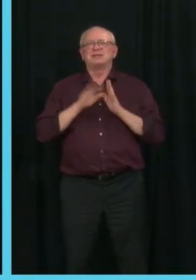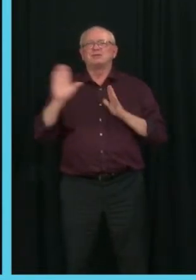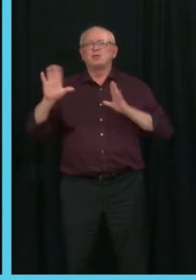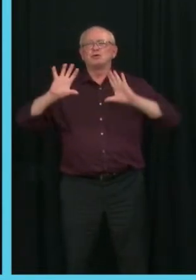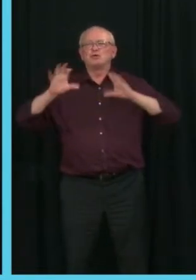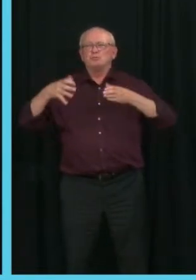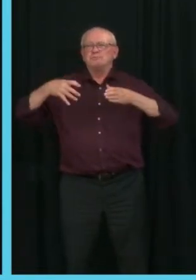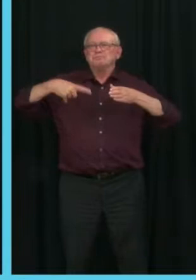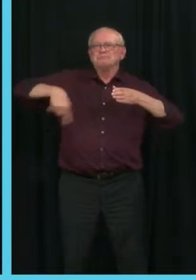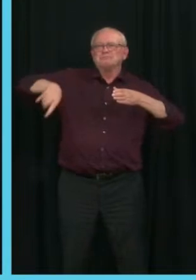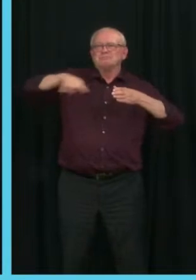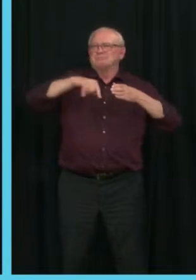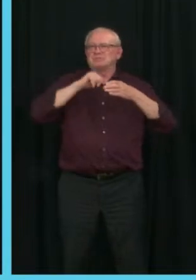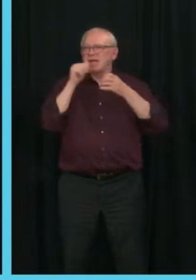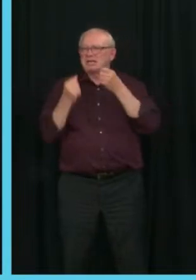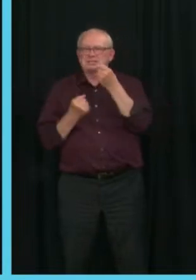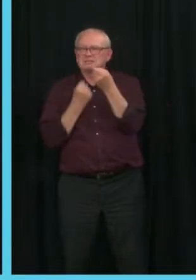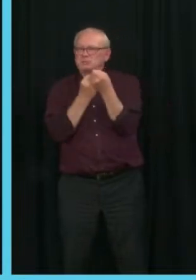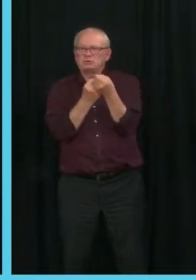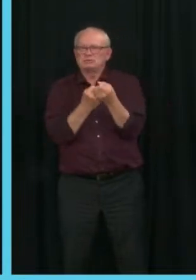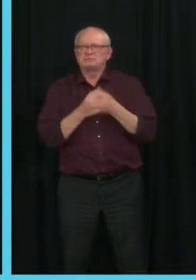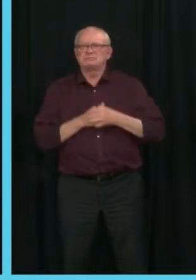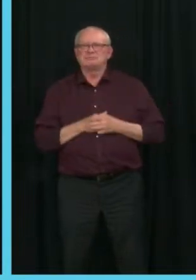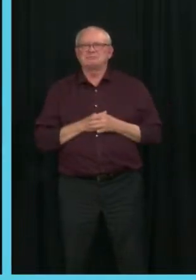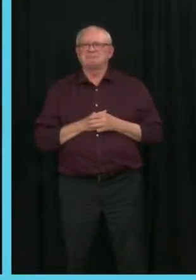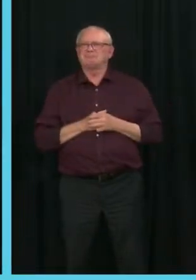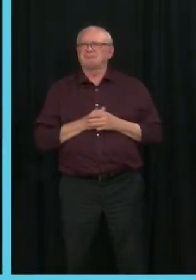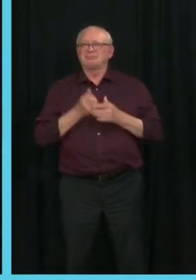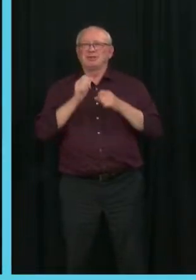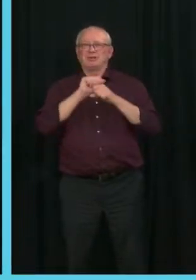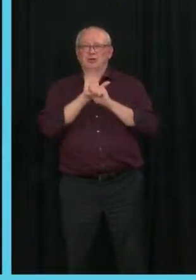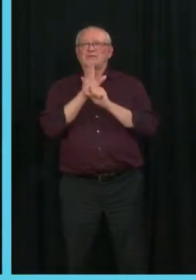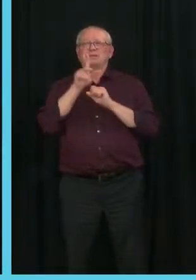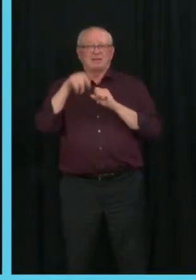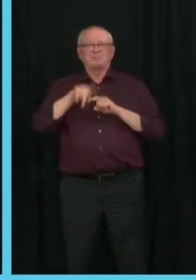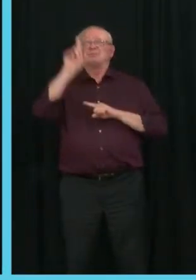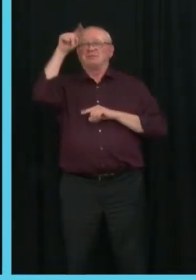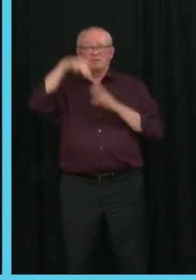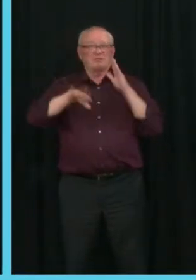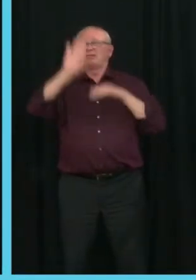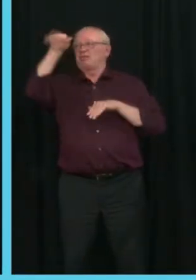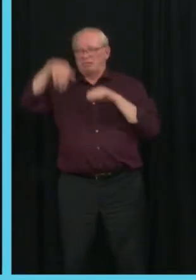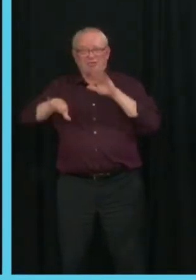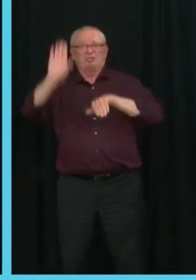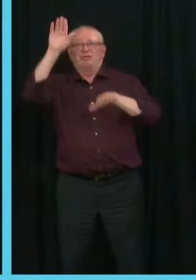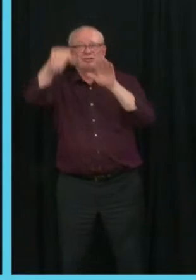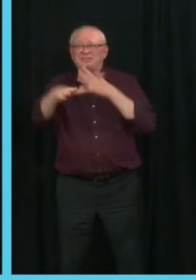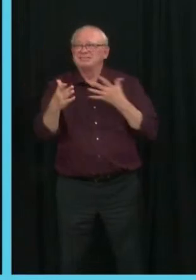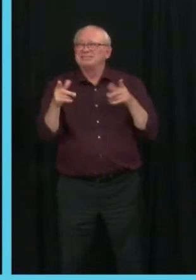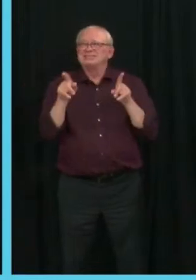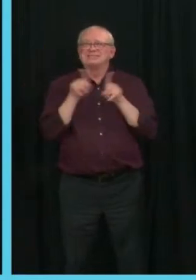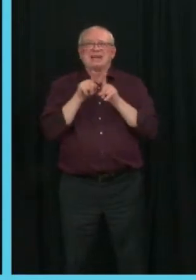doubt that the pandemic's been a bumpy ride for everyone in many ways, but that's also true for